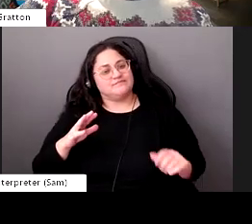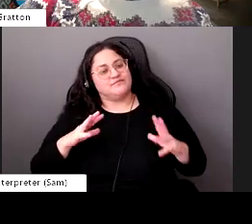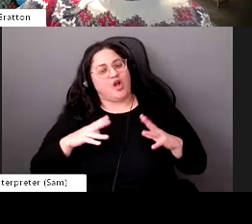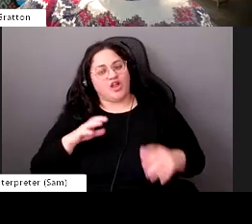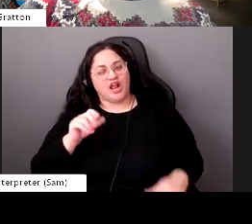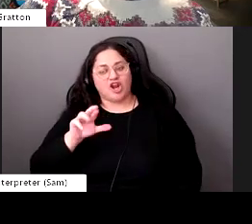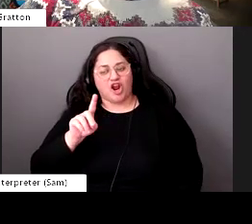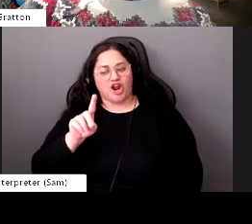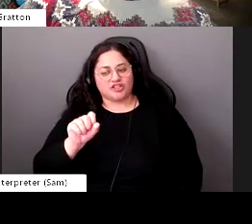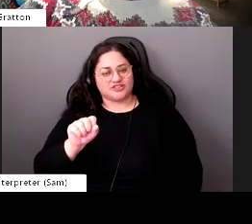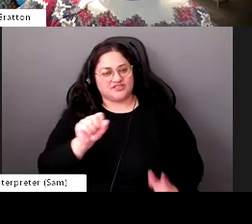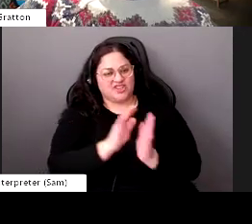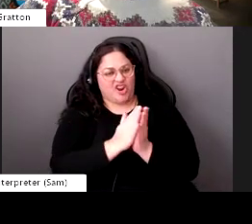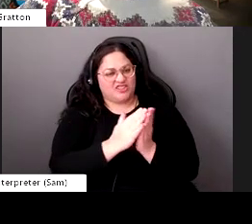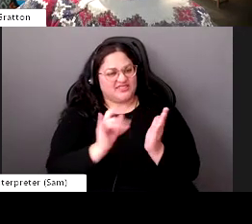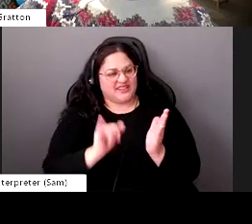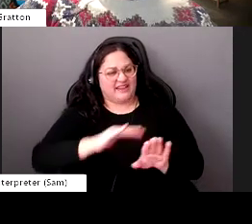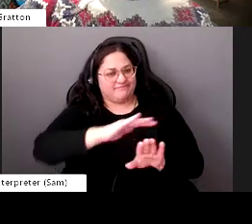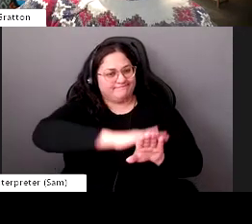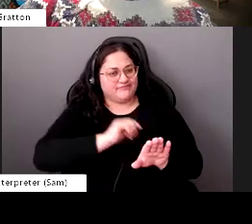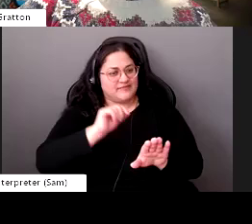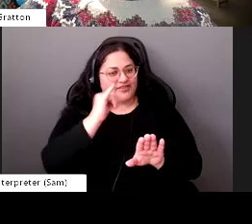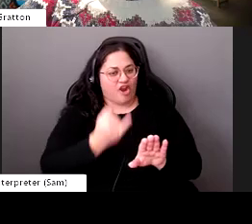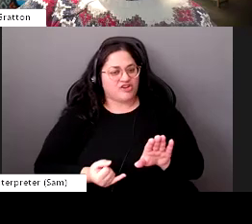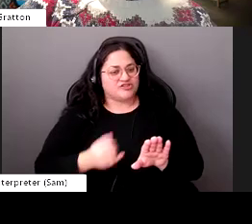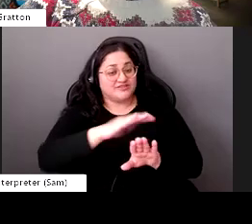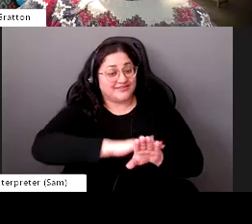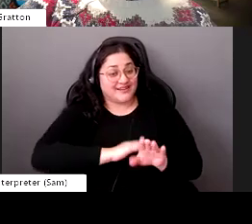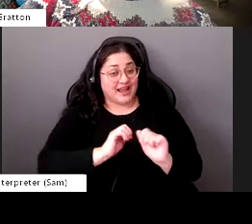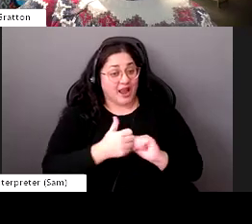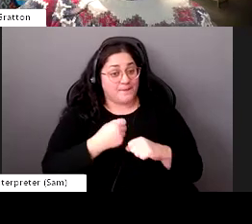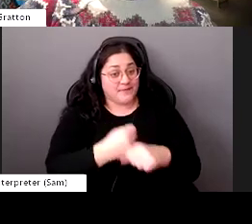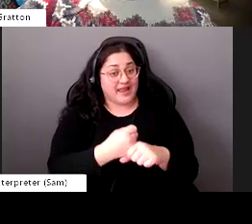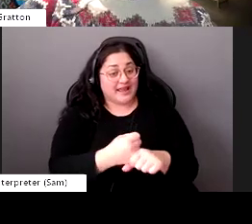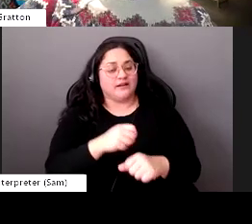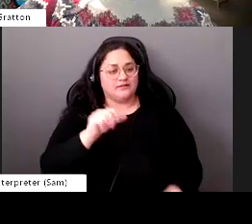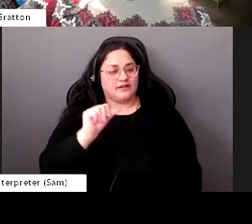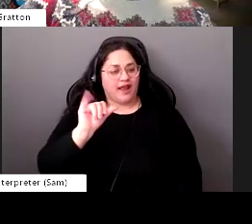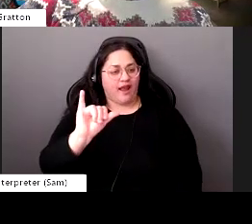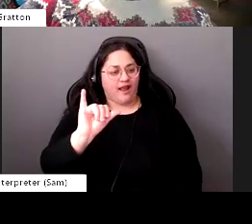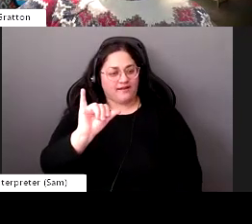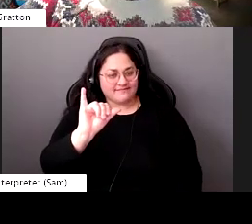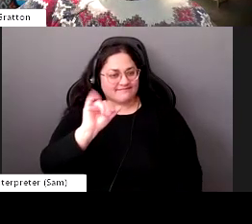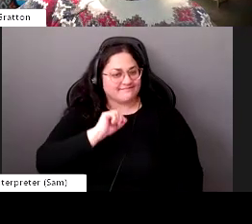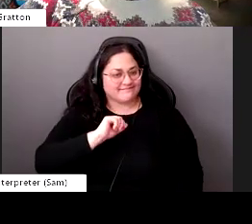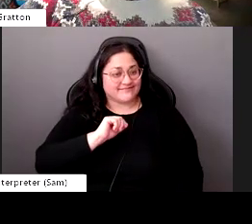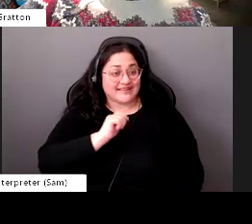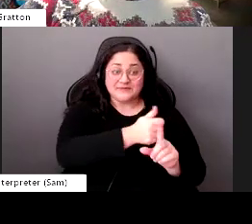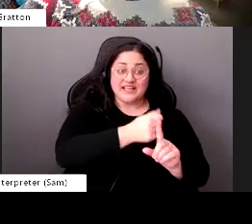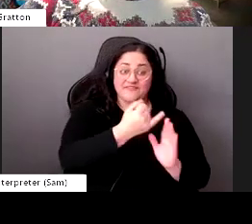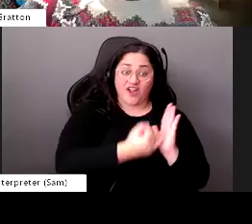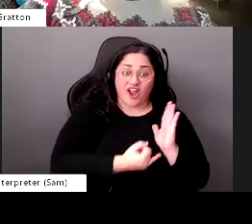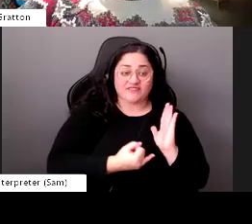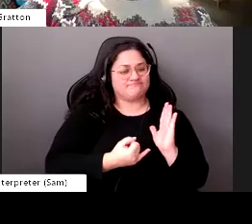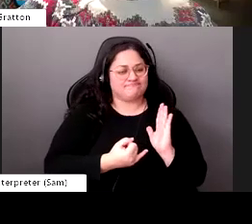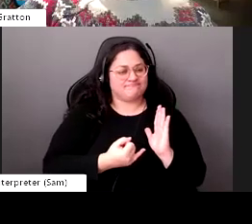through ChatGPT. And he wasn't transparent about it. So he's gotten into big trouble from actual artists who